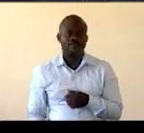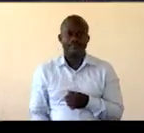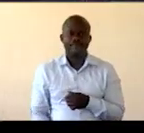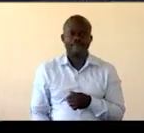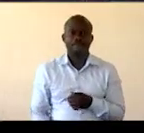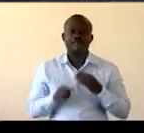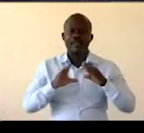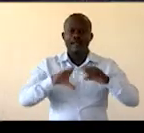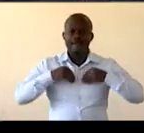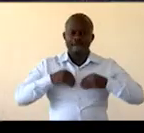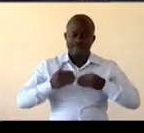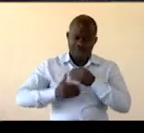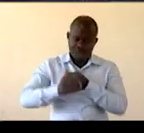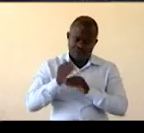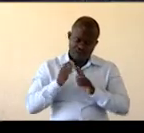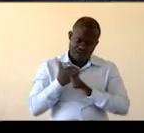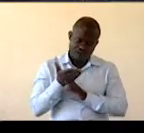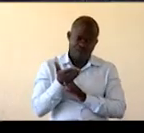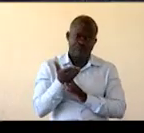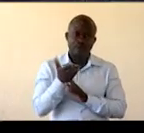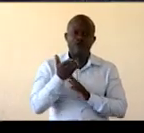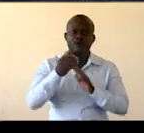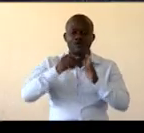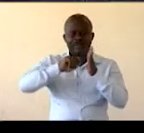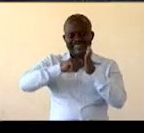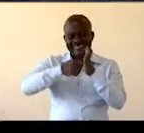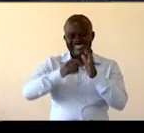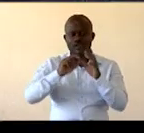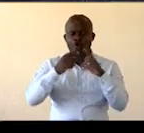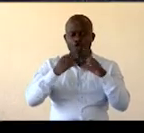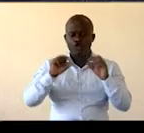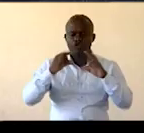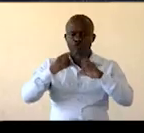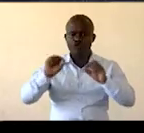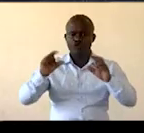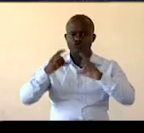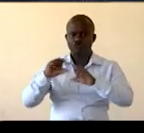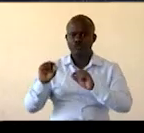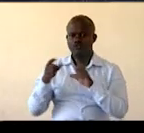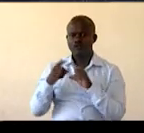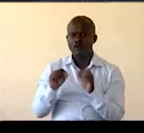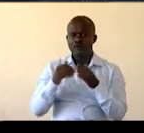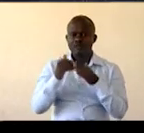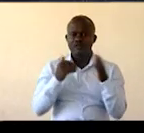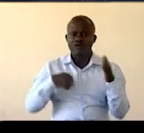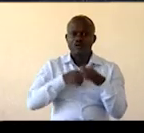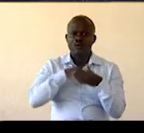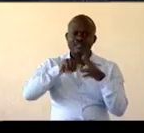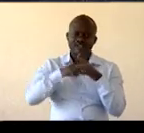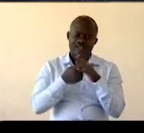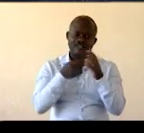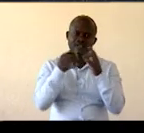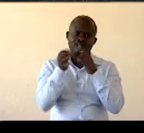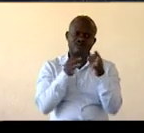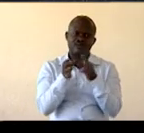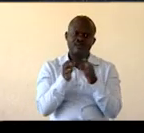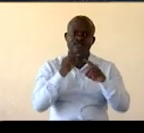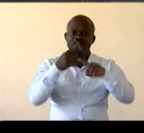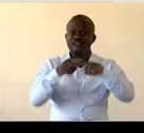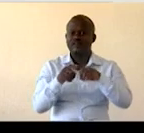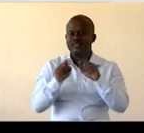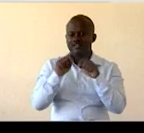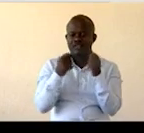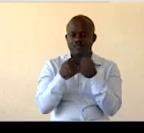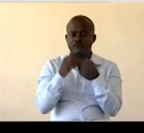Let us go through key terms, important terms, before we start describing different types